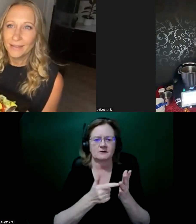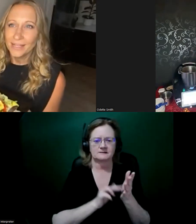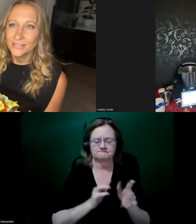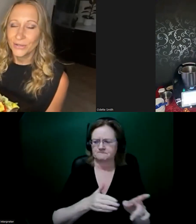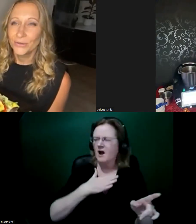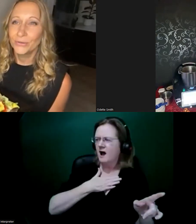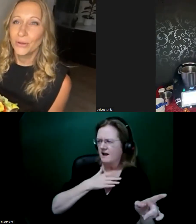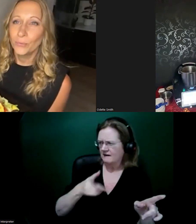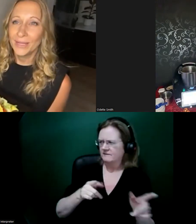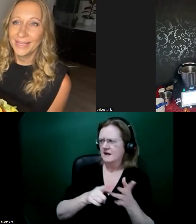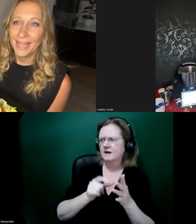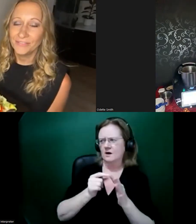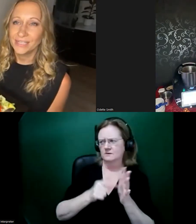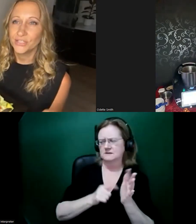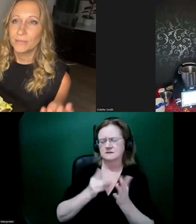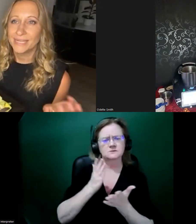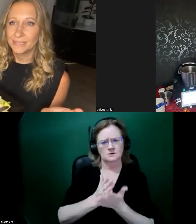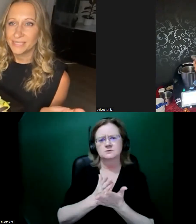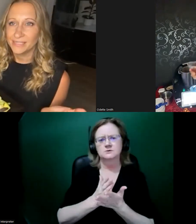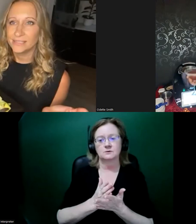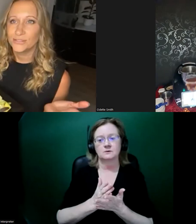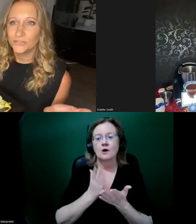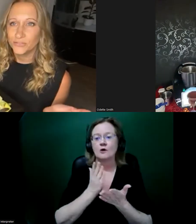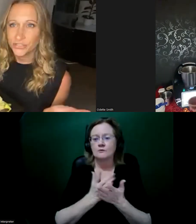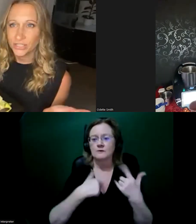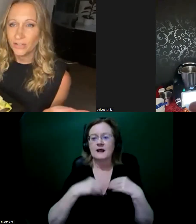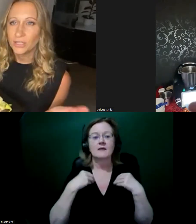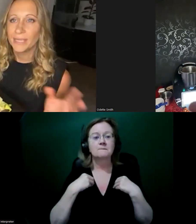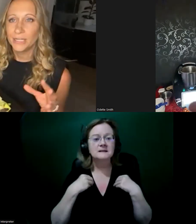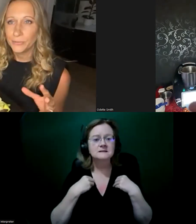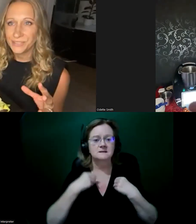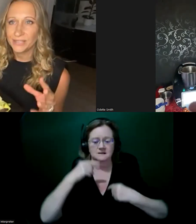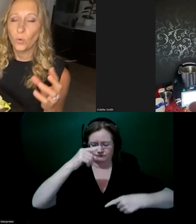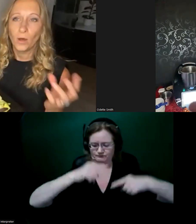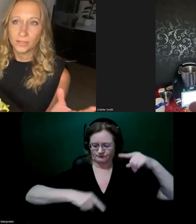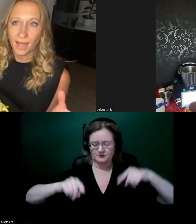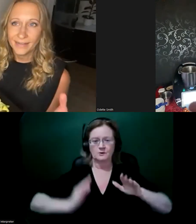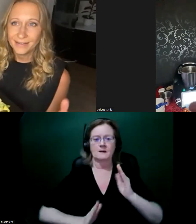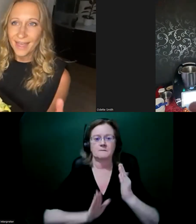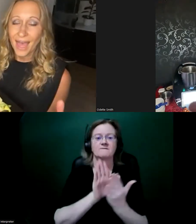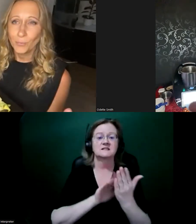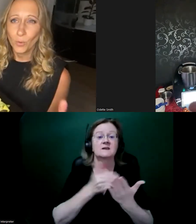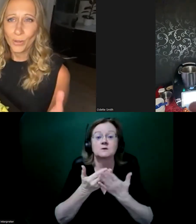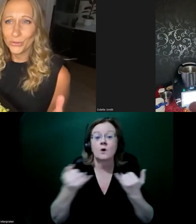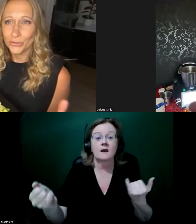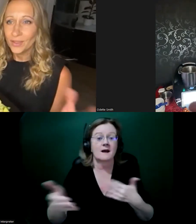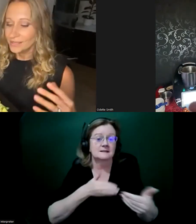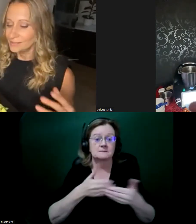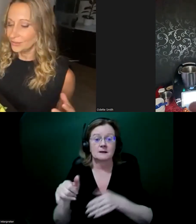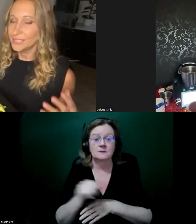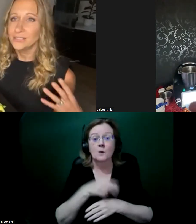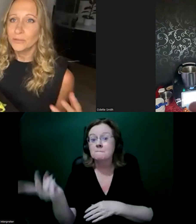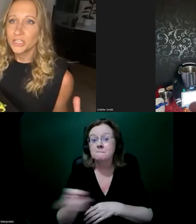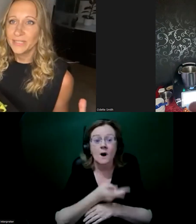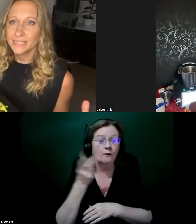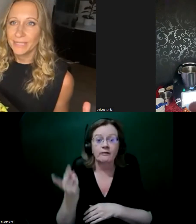connection. So we have such an amazing business. It's so versatile. You can be in person or online, or both. So